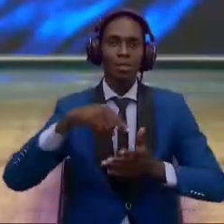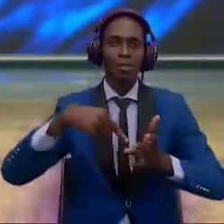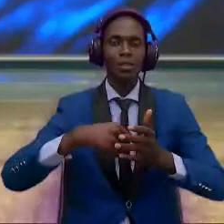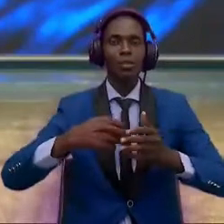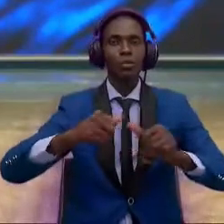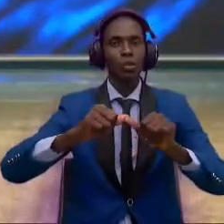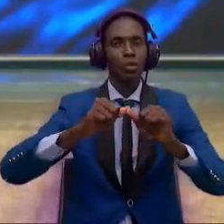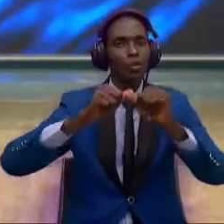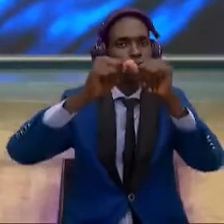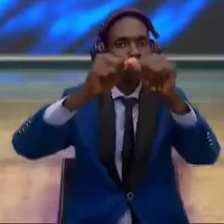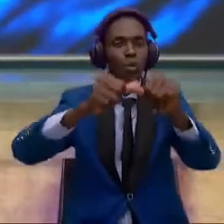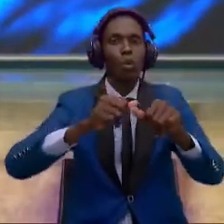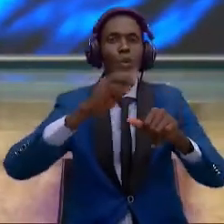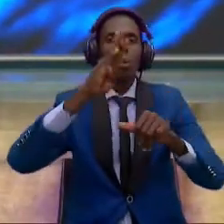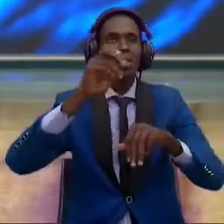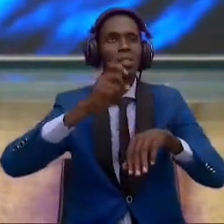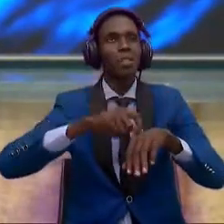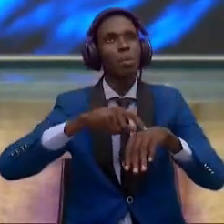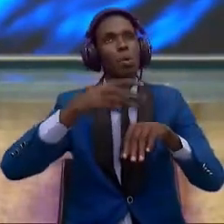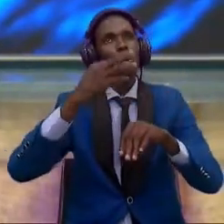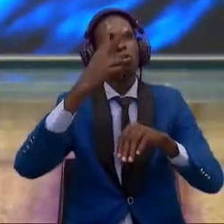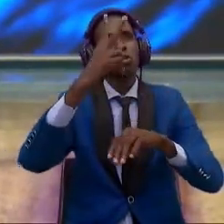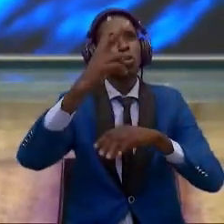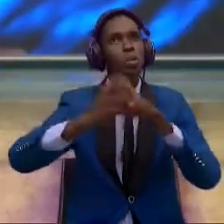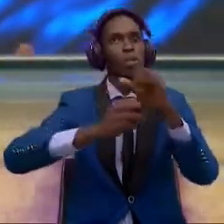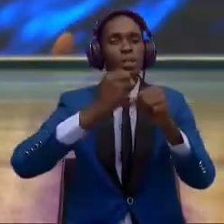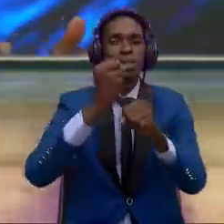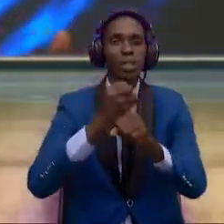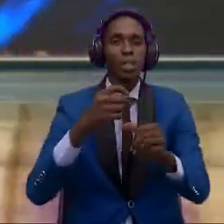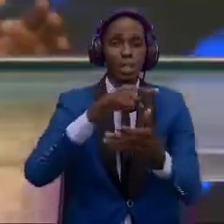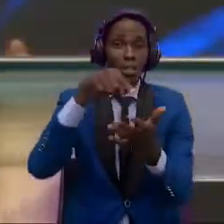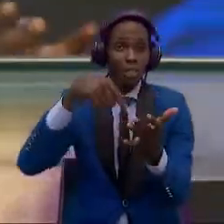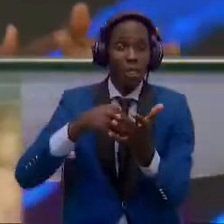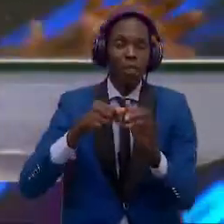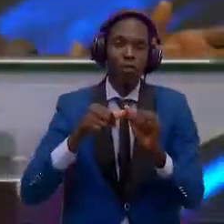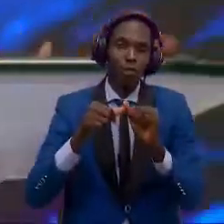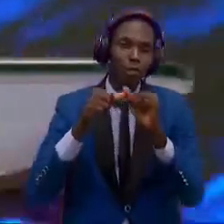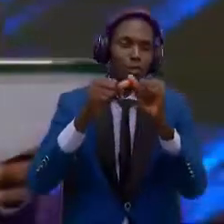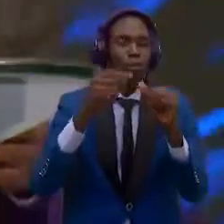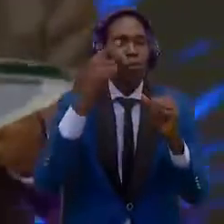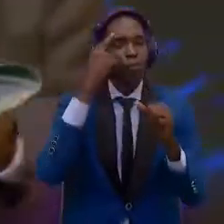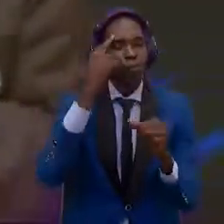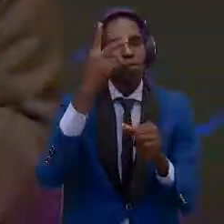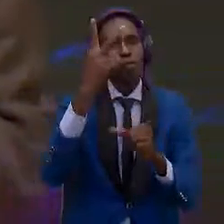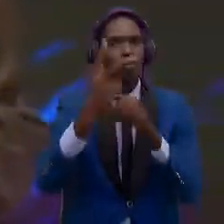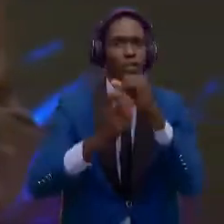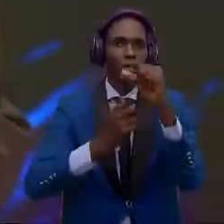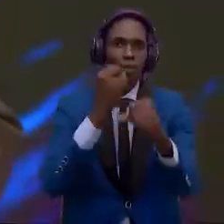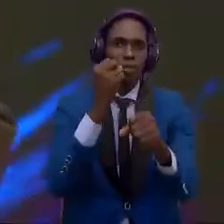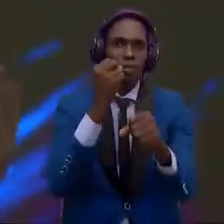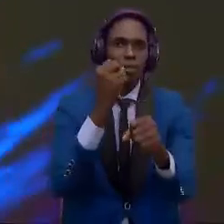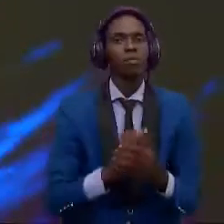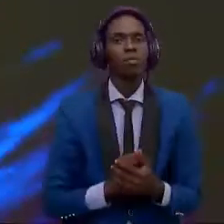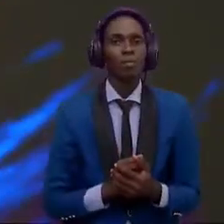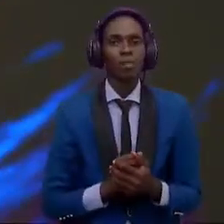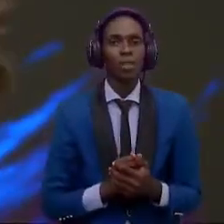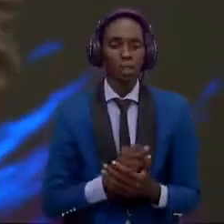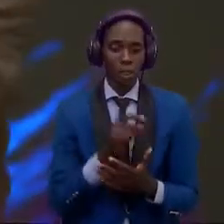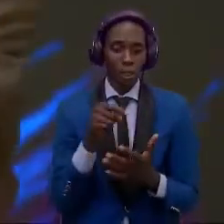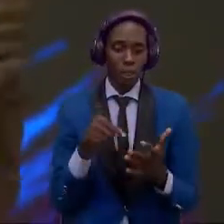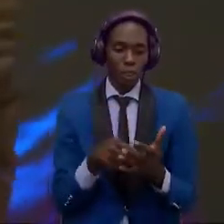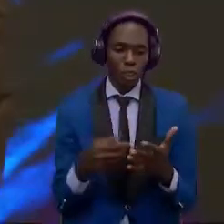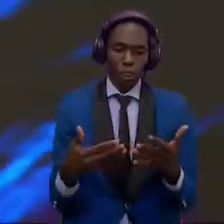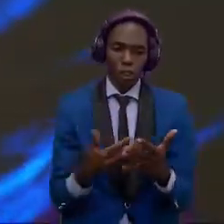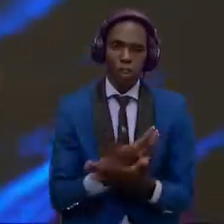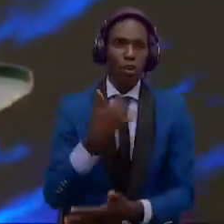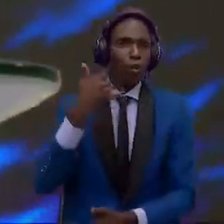continued by the space of 2 years. This continued by the space of 2 years. This new